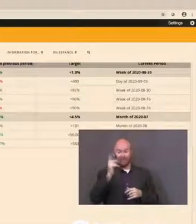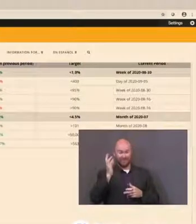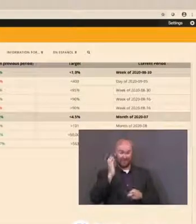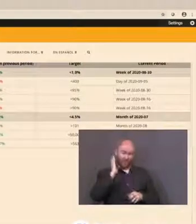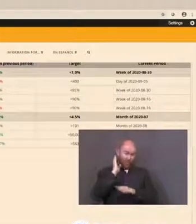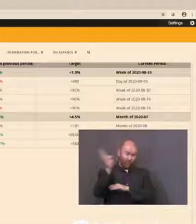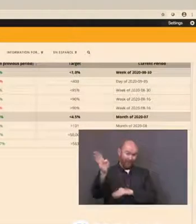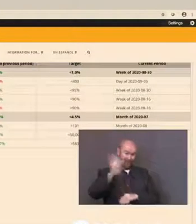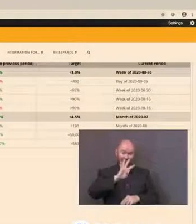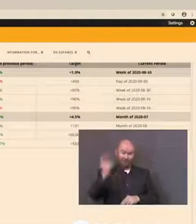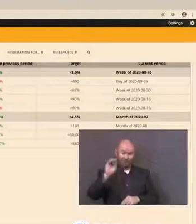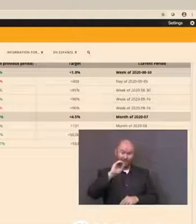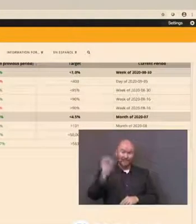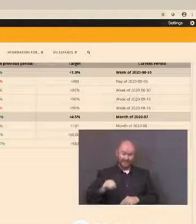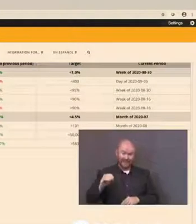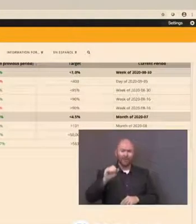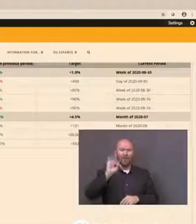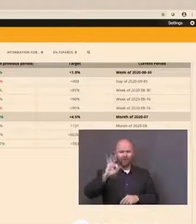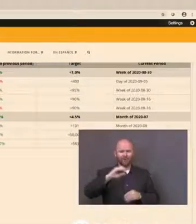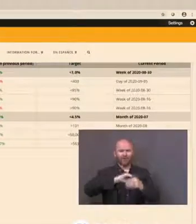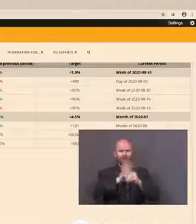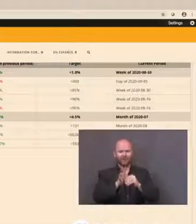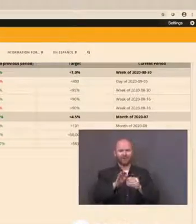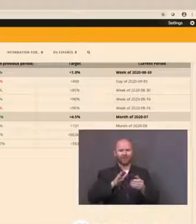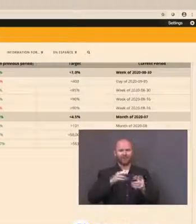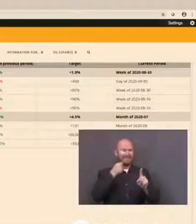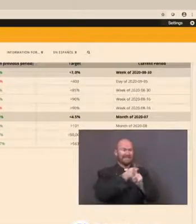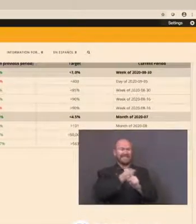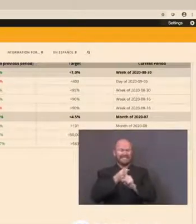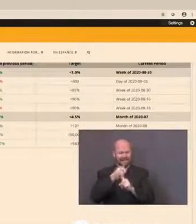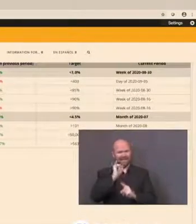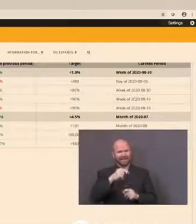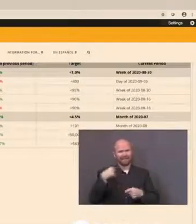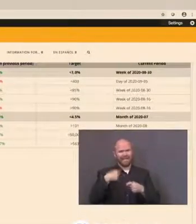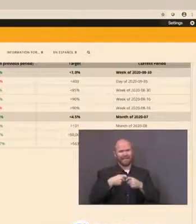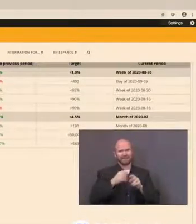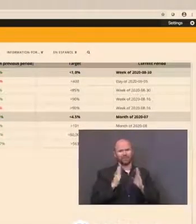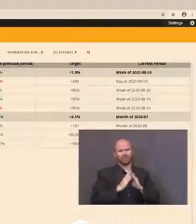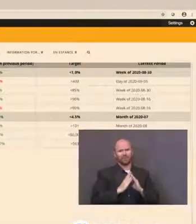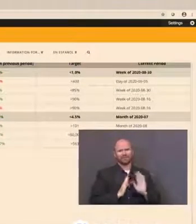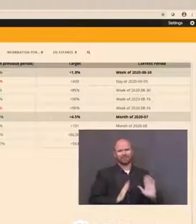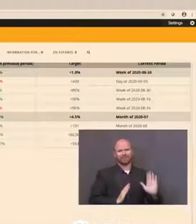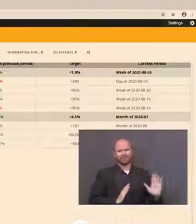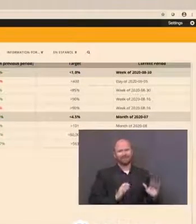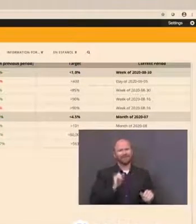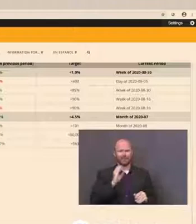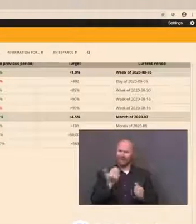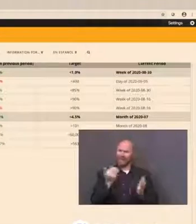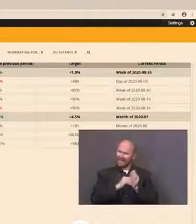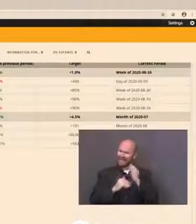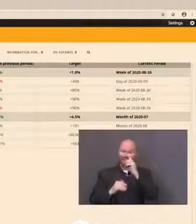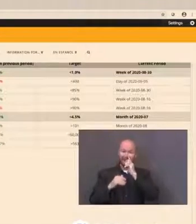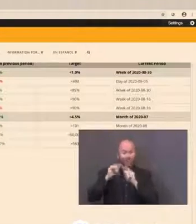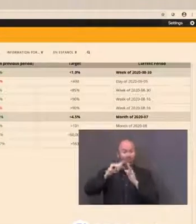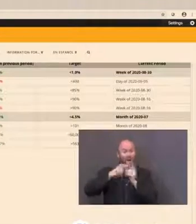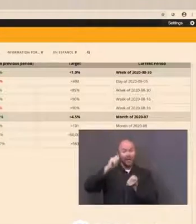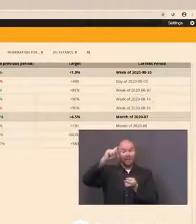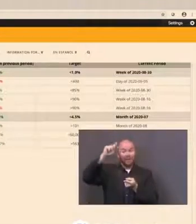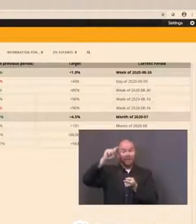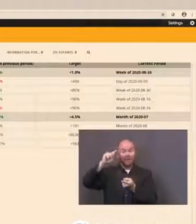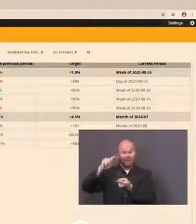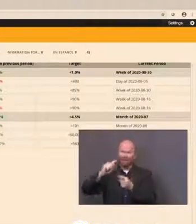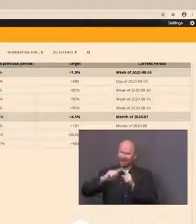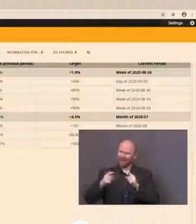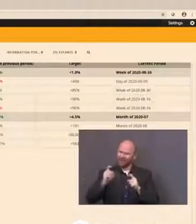We've been able to bring that down now, I believe, into the 30% range, and so we're doing better, but we still have a long way to go there. And